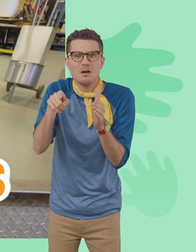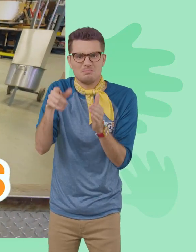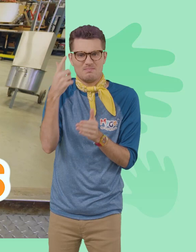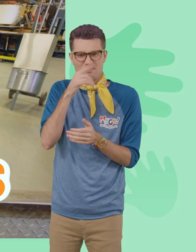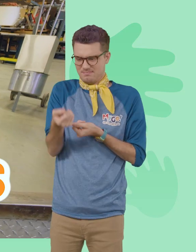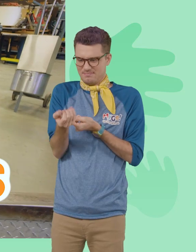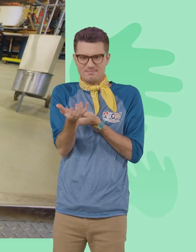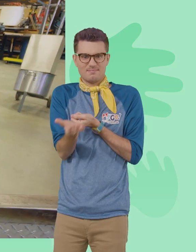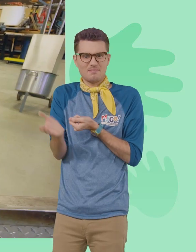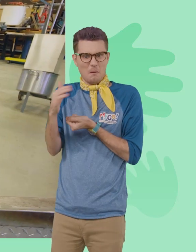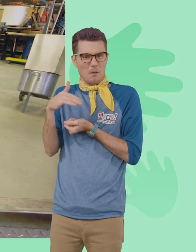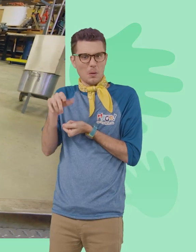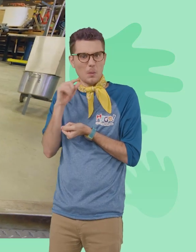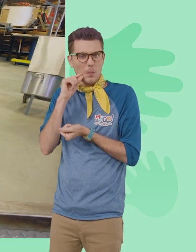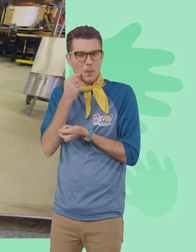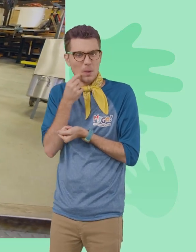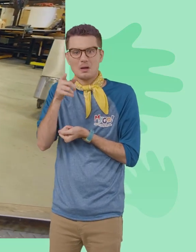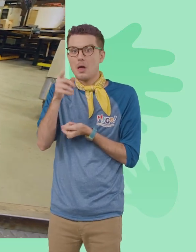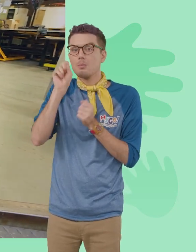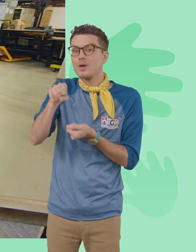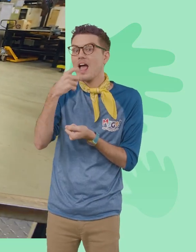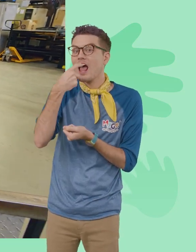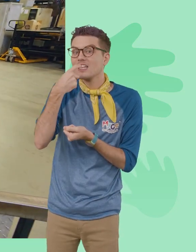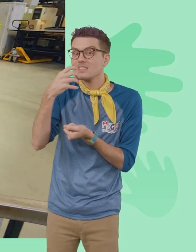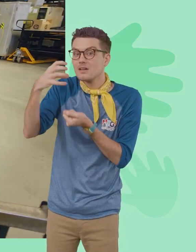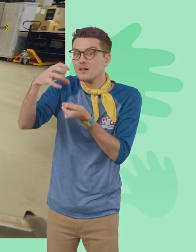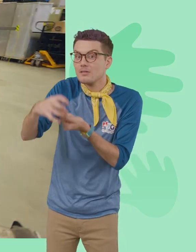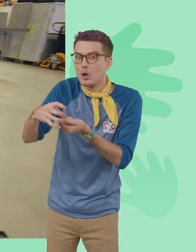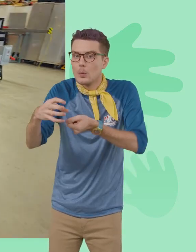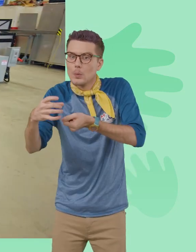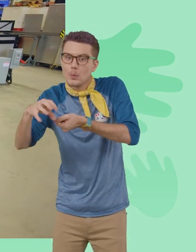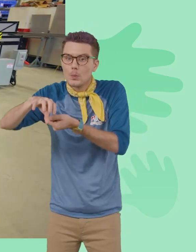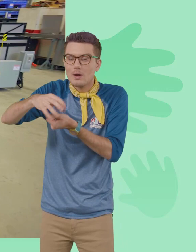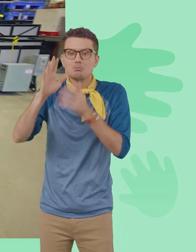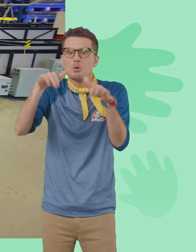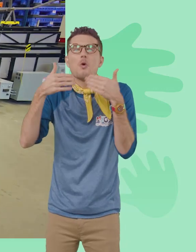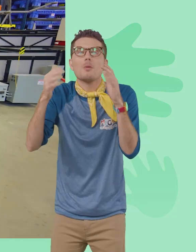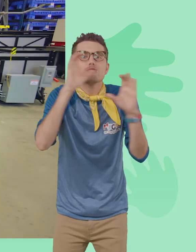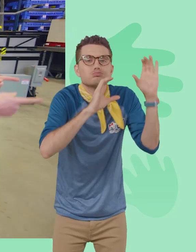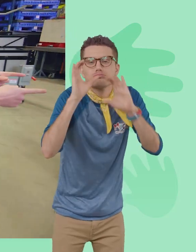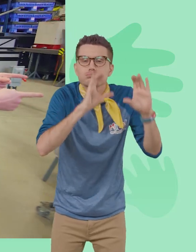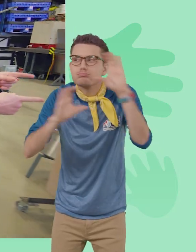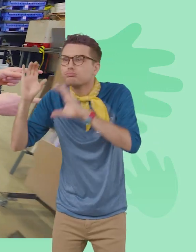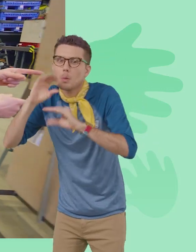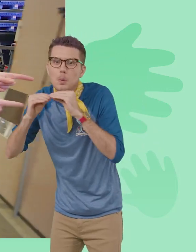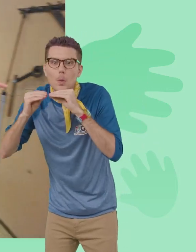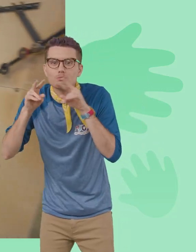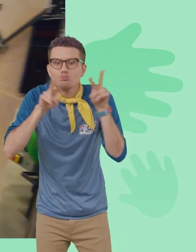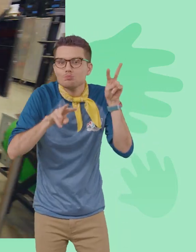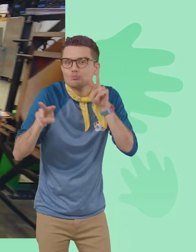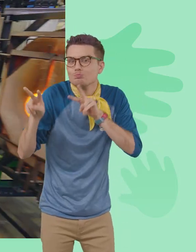cool! I bet you put the glass in there. Okay, let's go explore. Whoa!